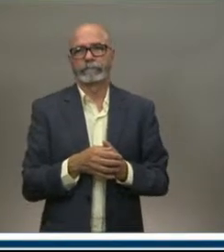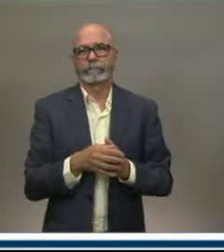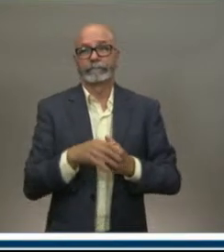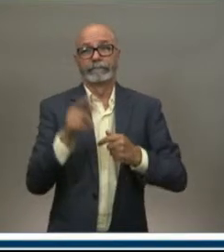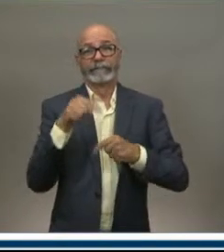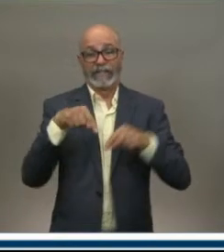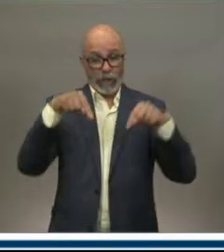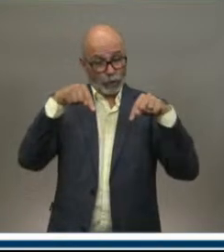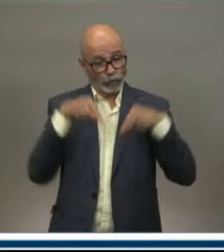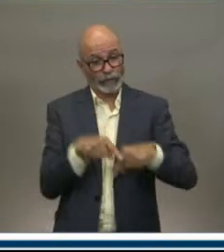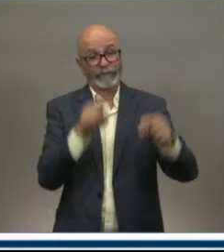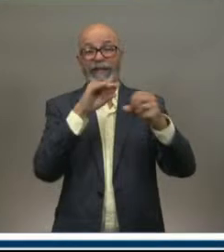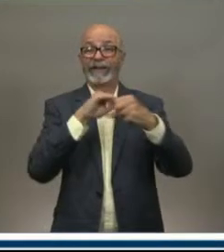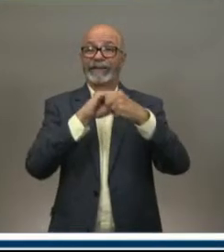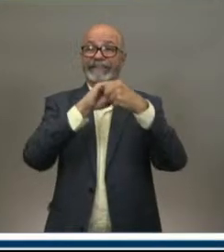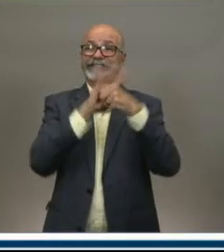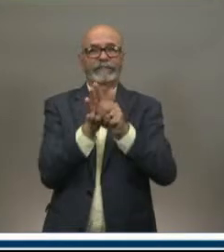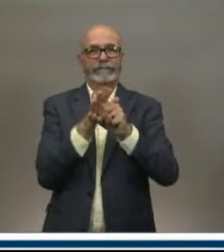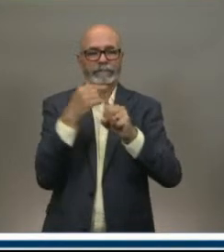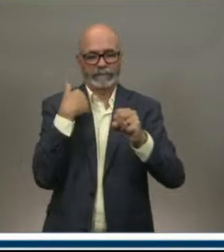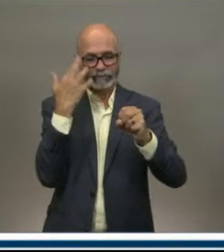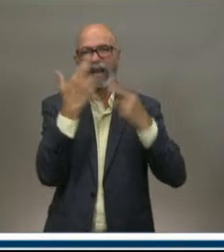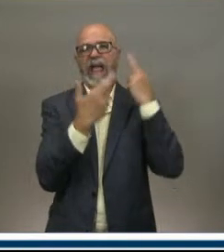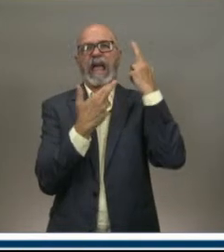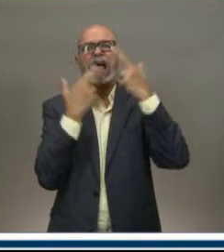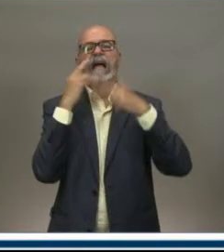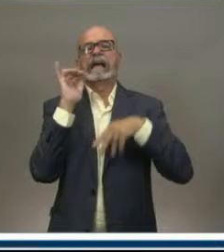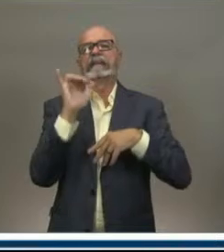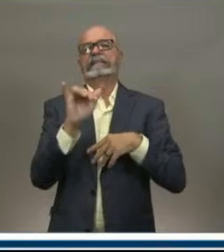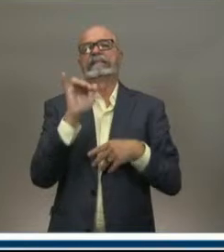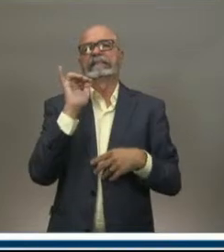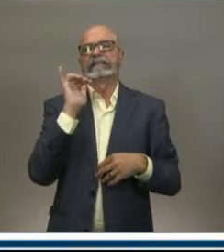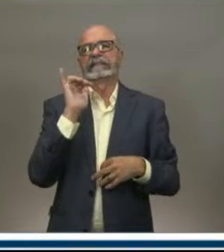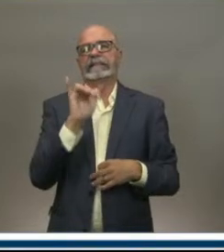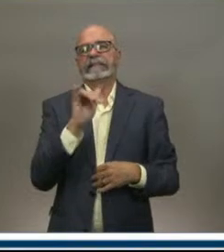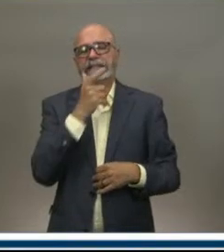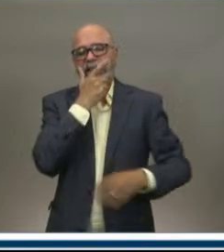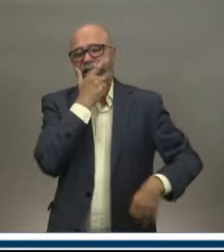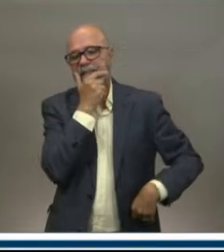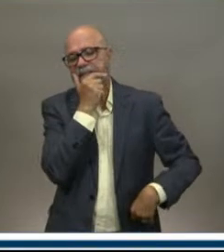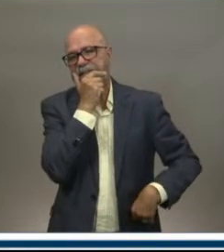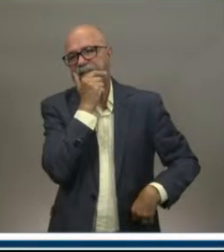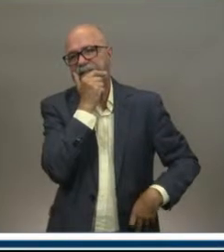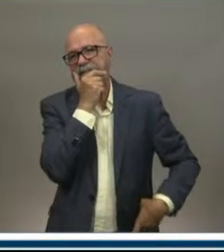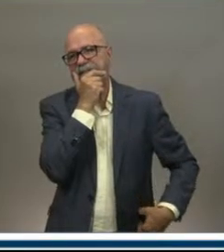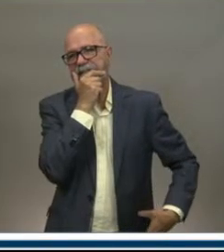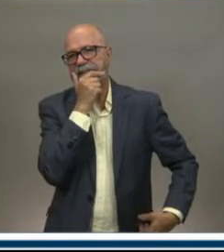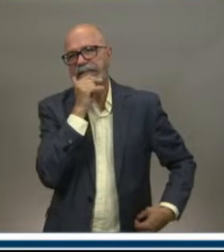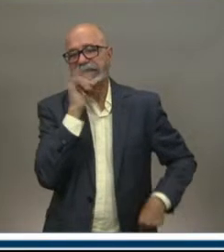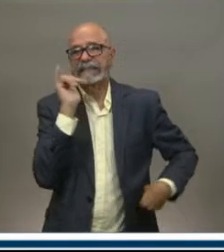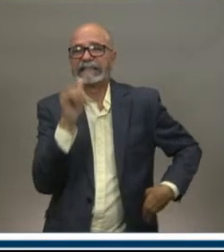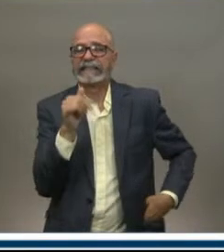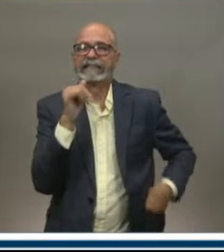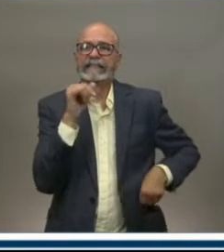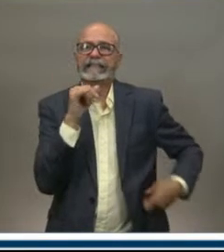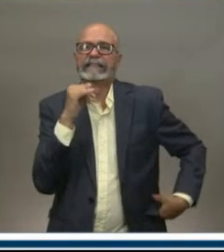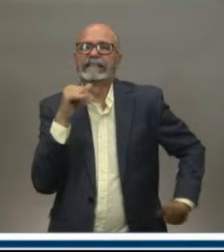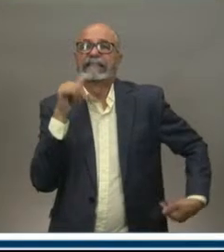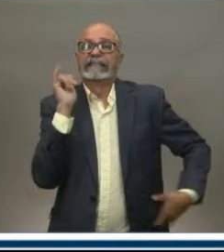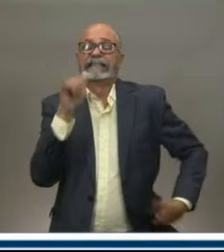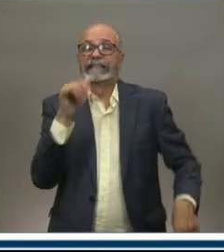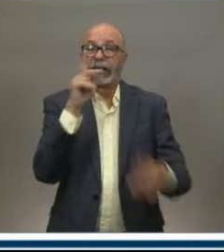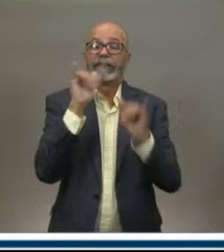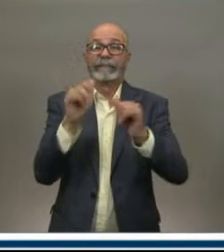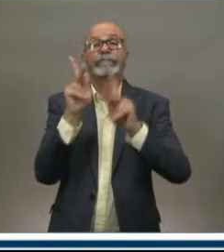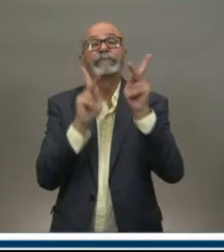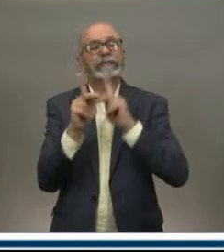we became aware of in kind of real time that, you know, we would hear from people concerned with the communications. And